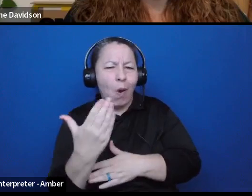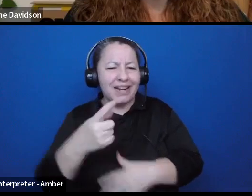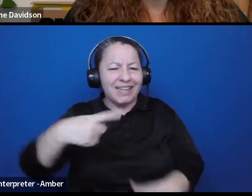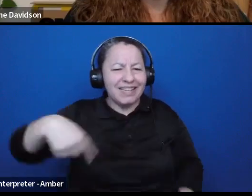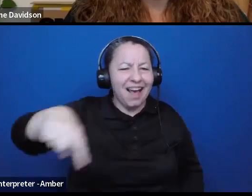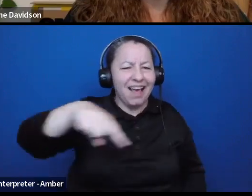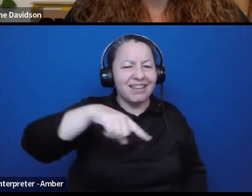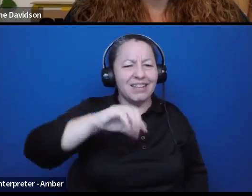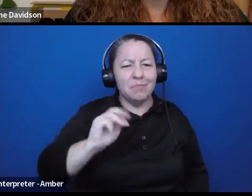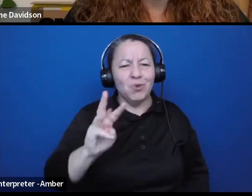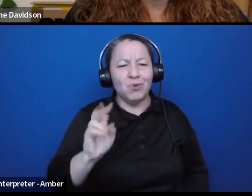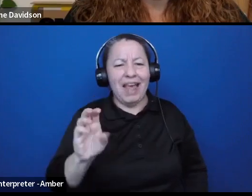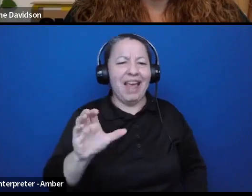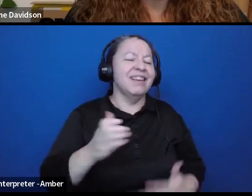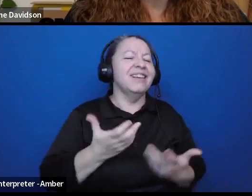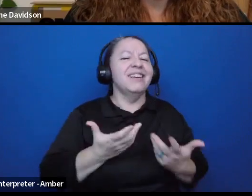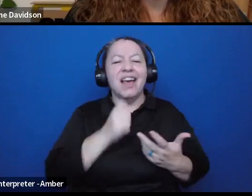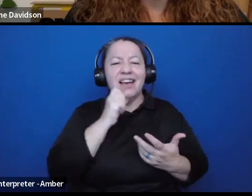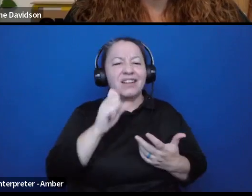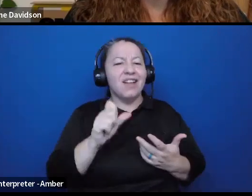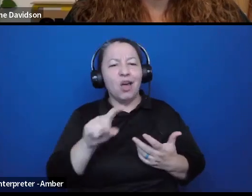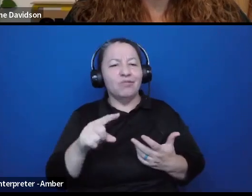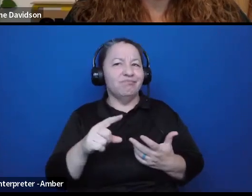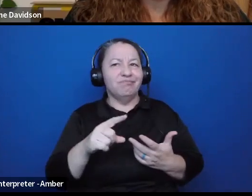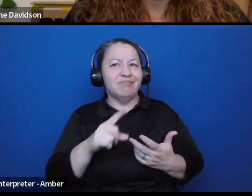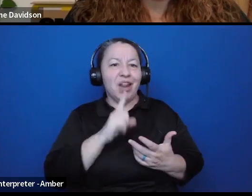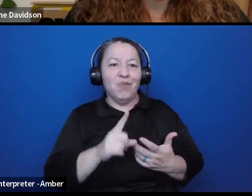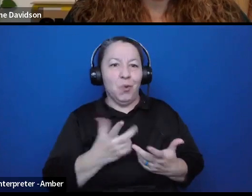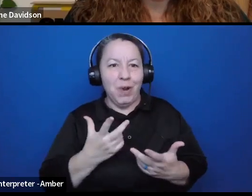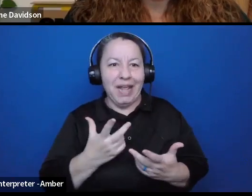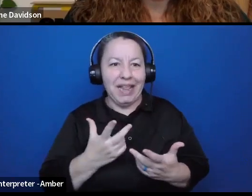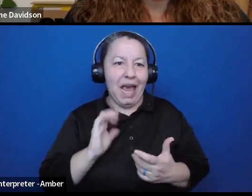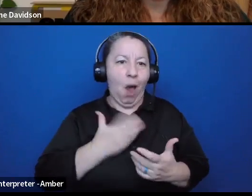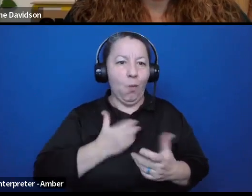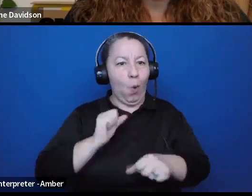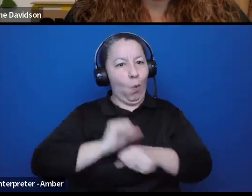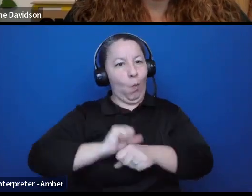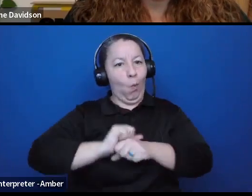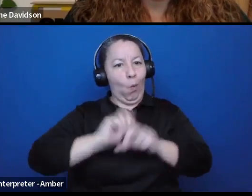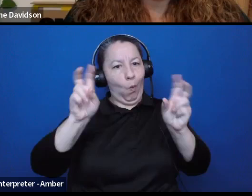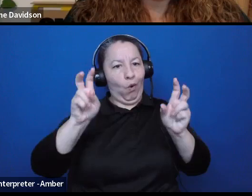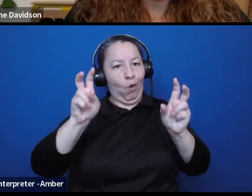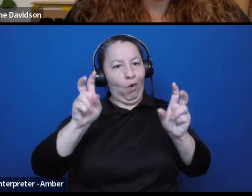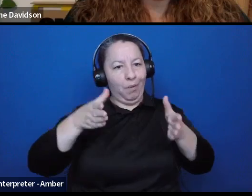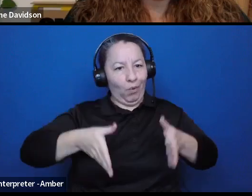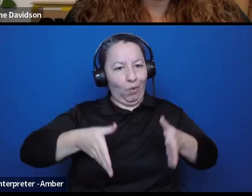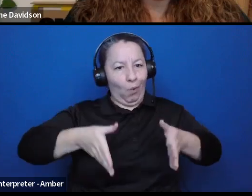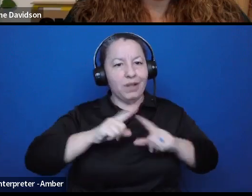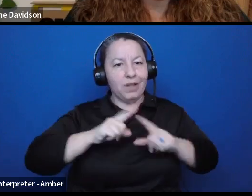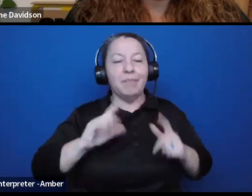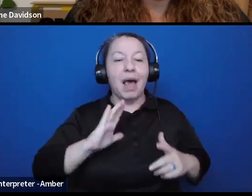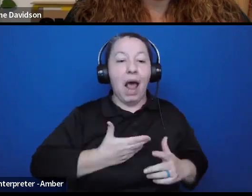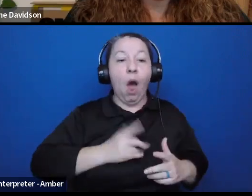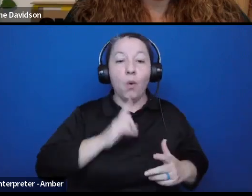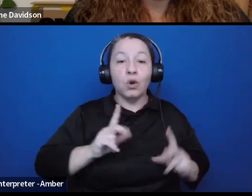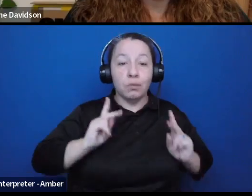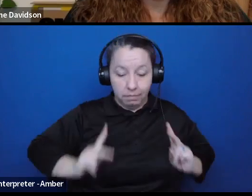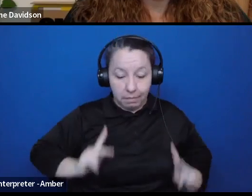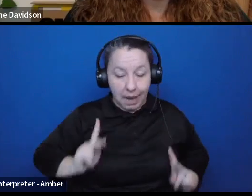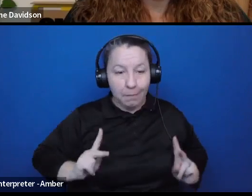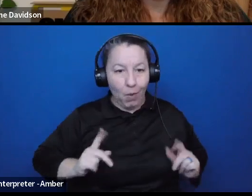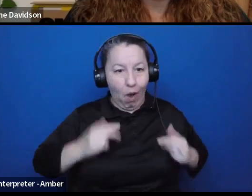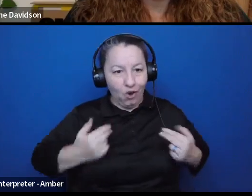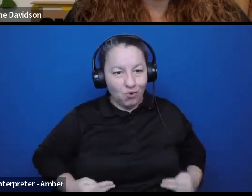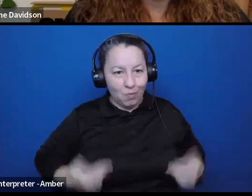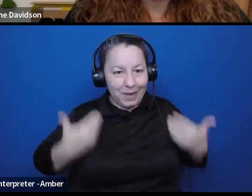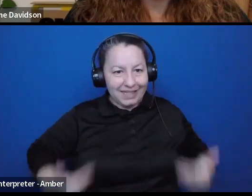And not with our work selves necessarily, but our human selves of checking in with each other about